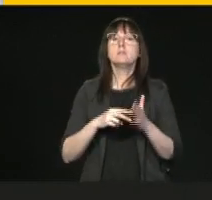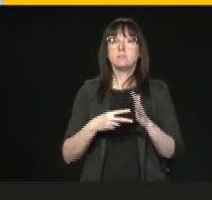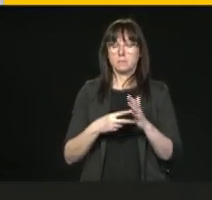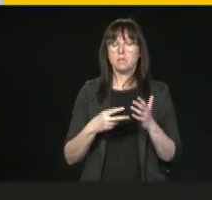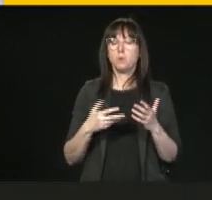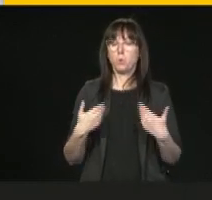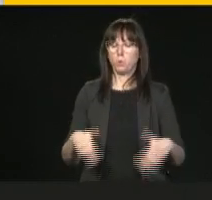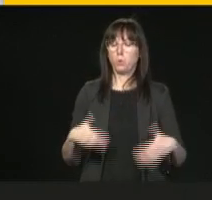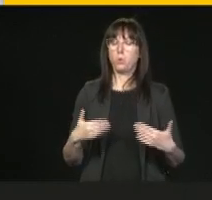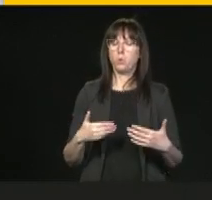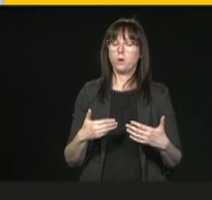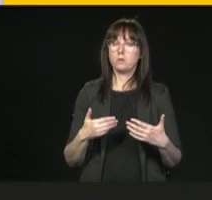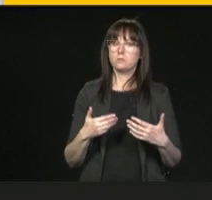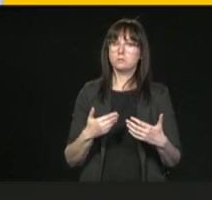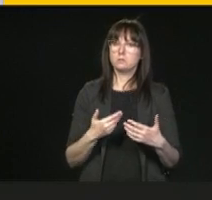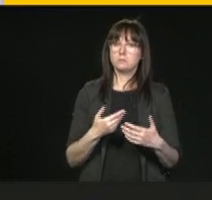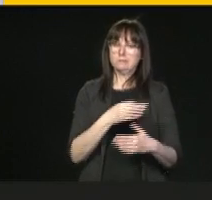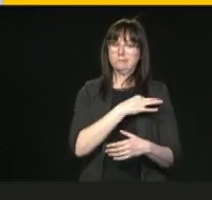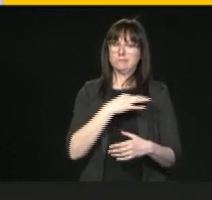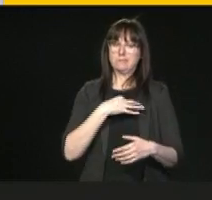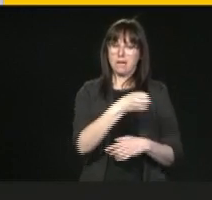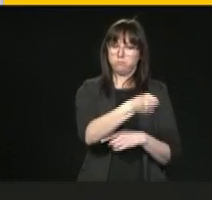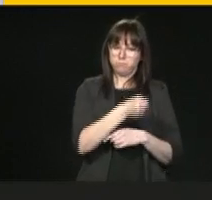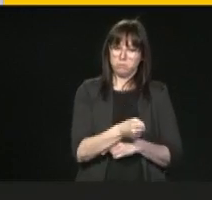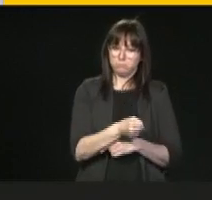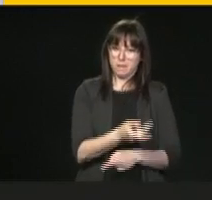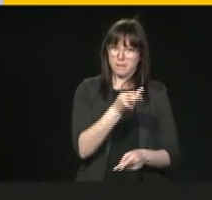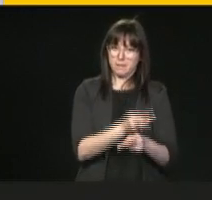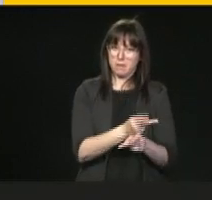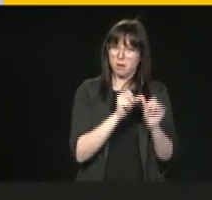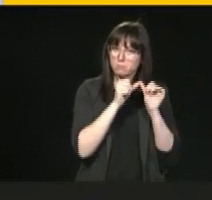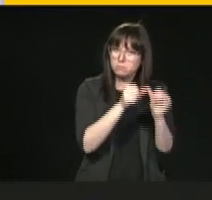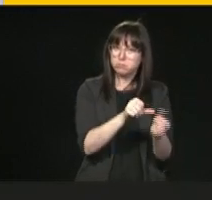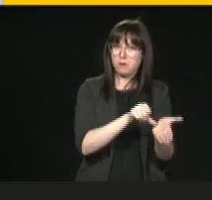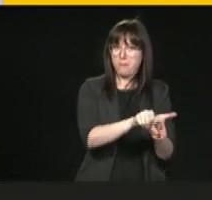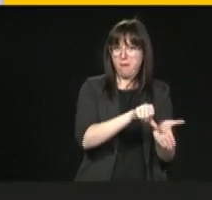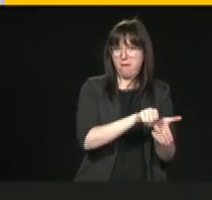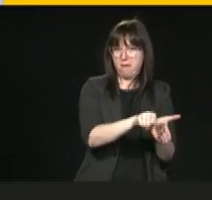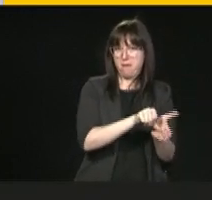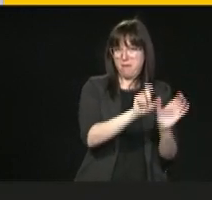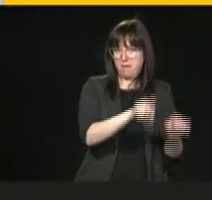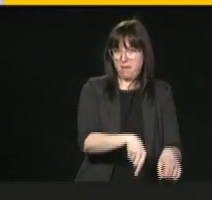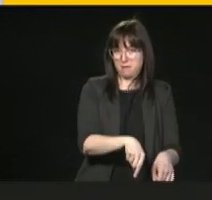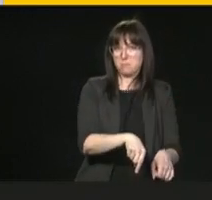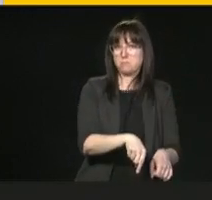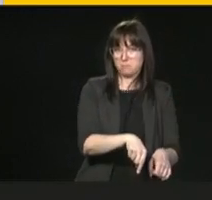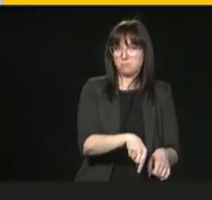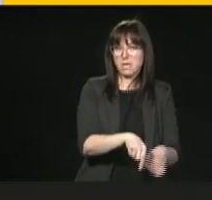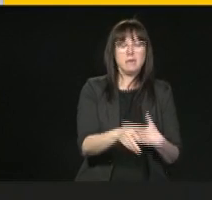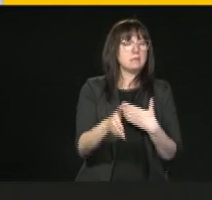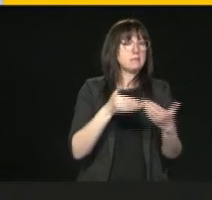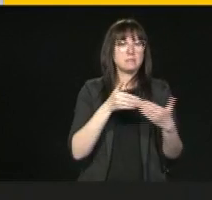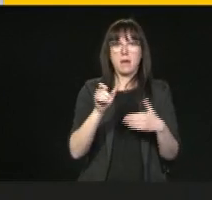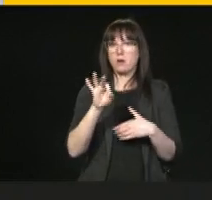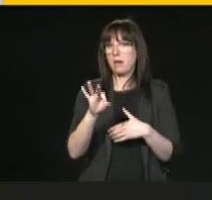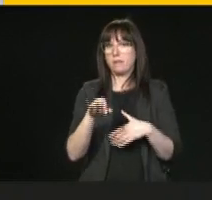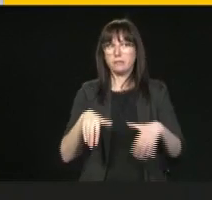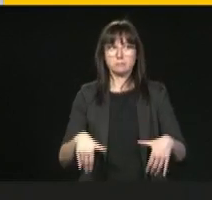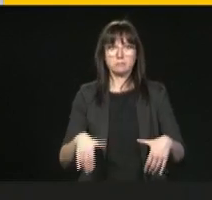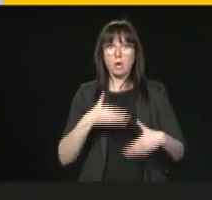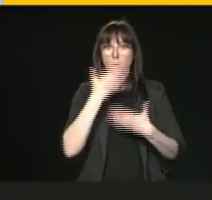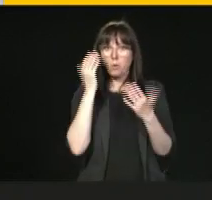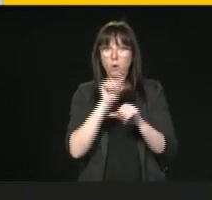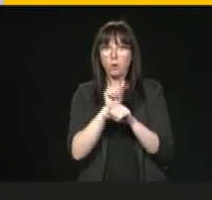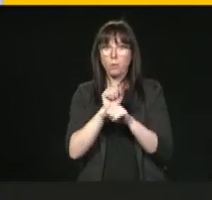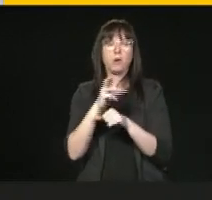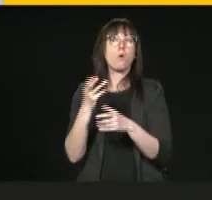really help them to keep their employees on payroll, to continue to pay them, even though there's very little